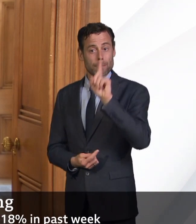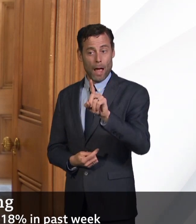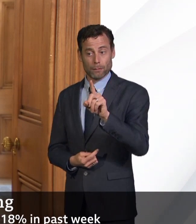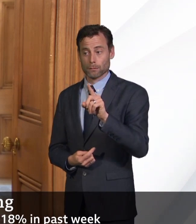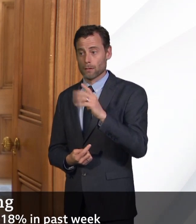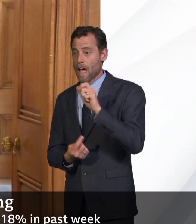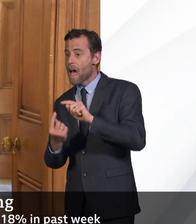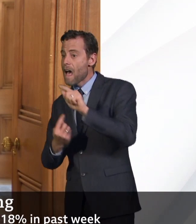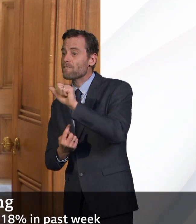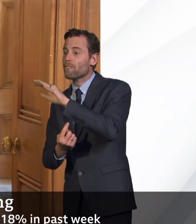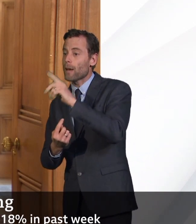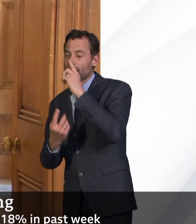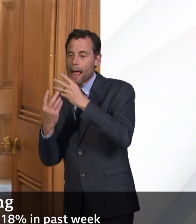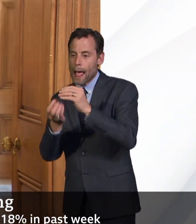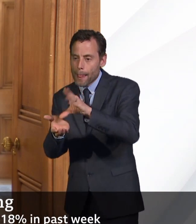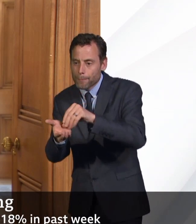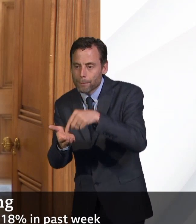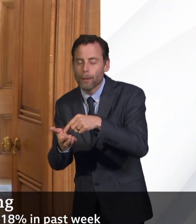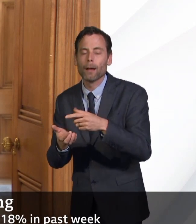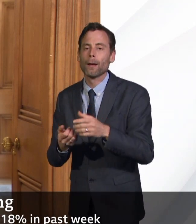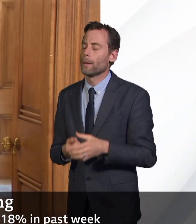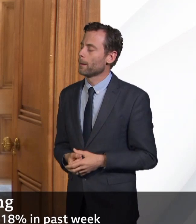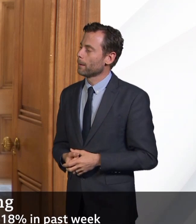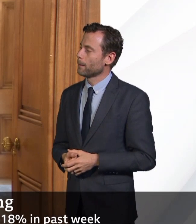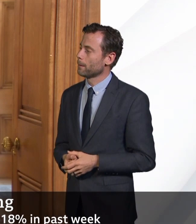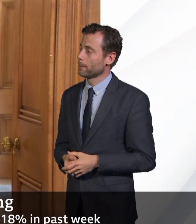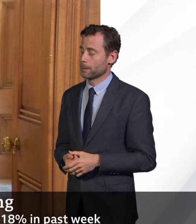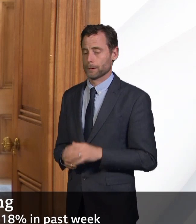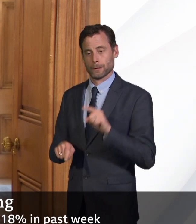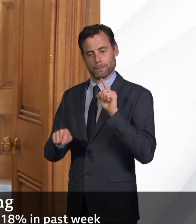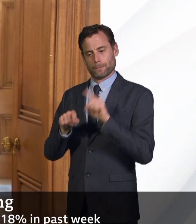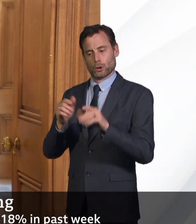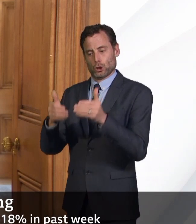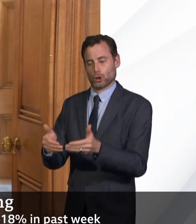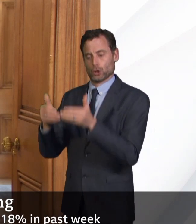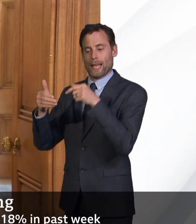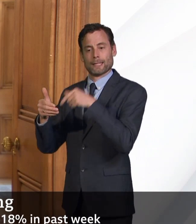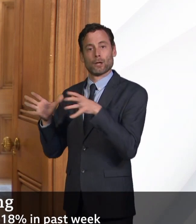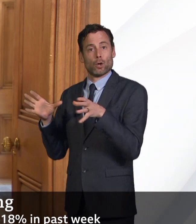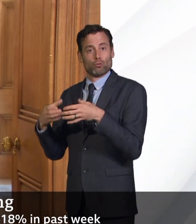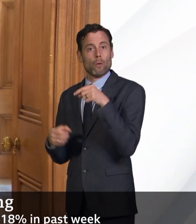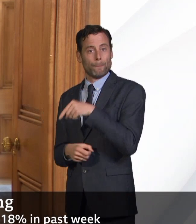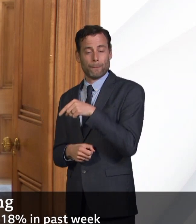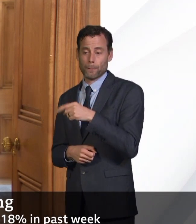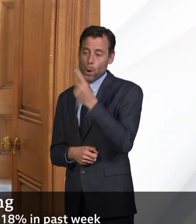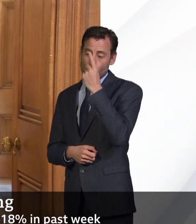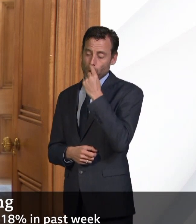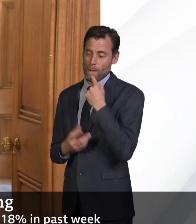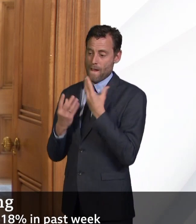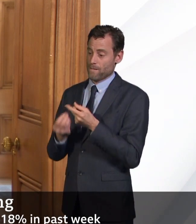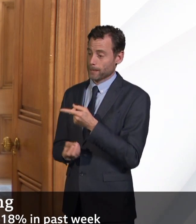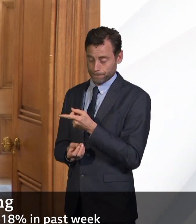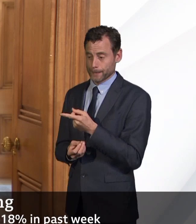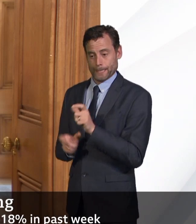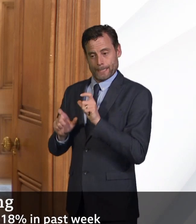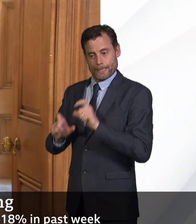app. And of course, some of those, particularly the shielded group, may indeed continue to stay at home for longer periods